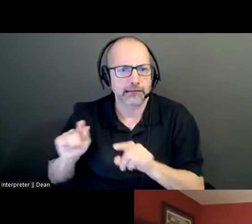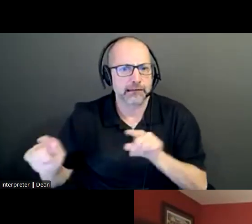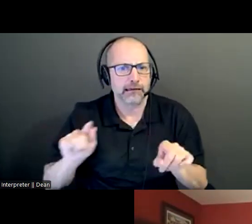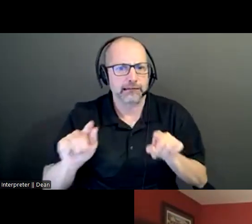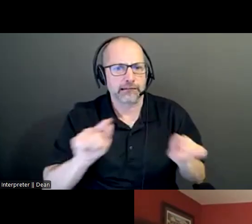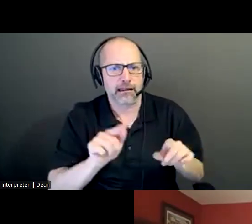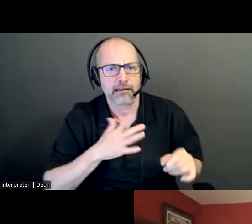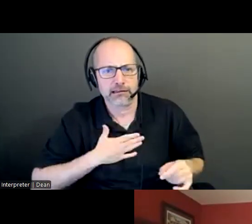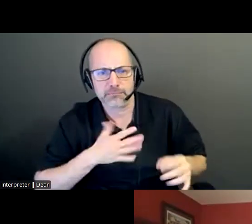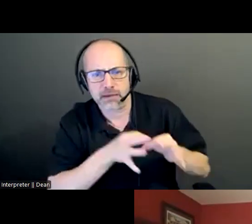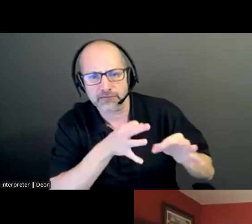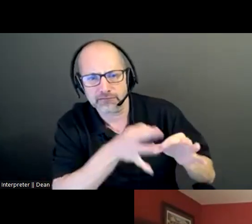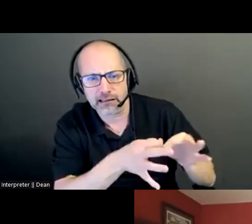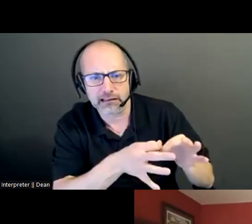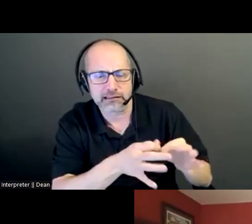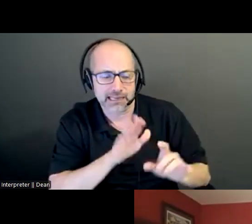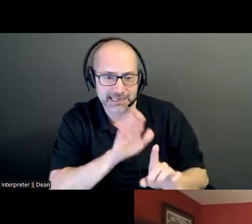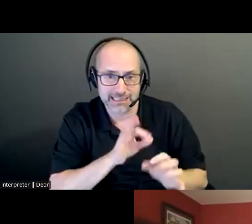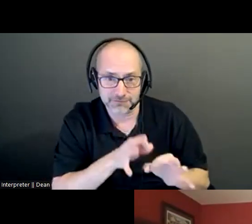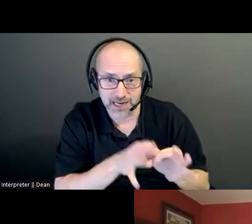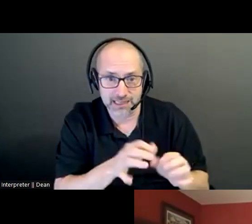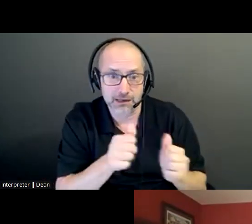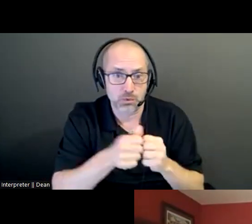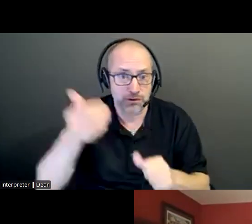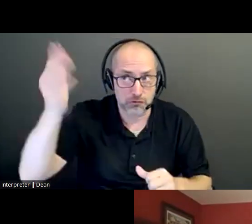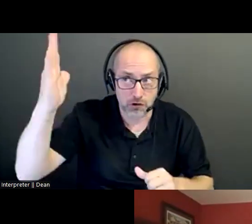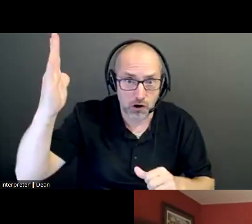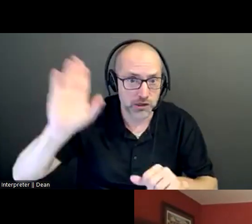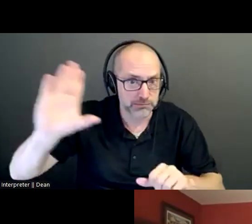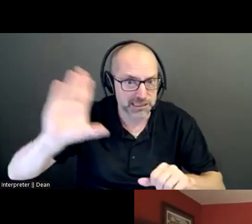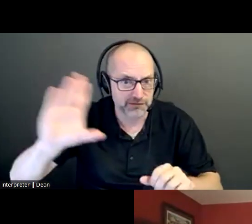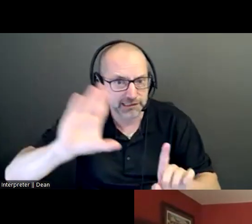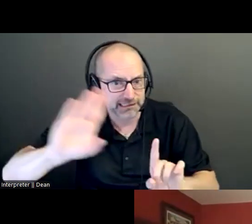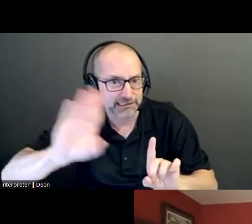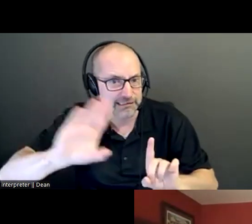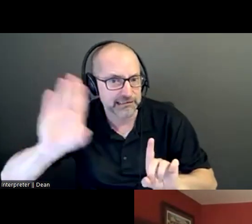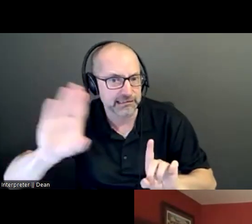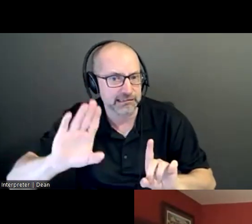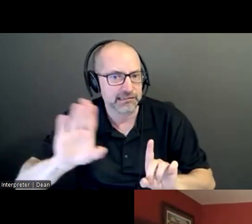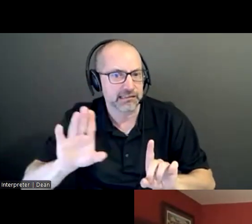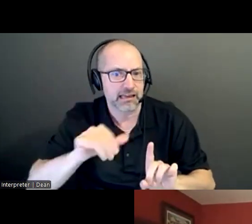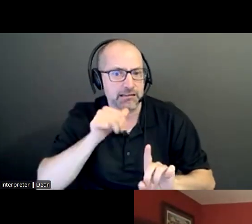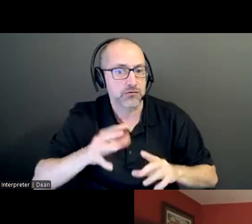um, with his faith and with God specifically. And